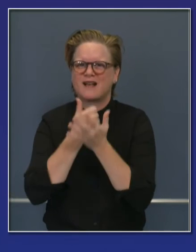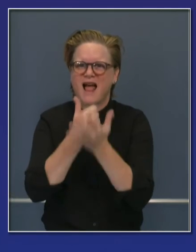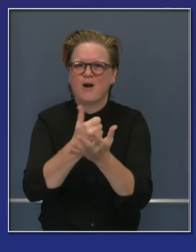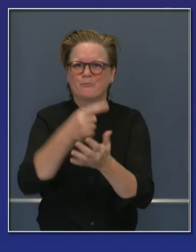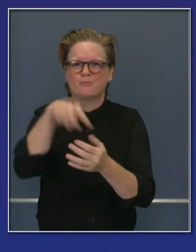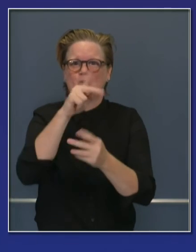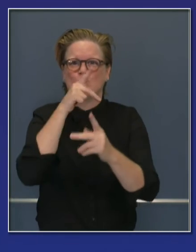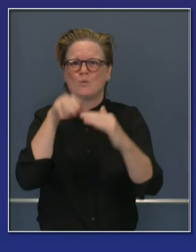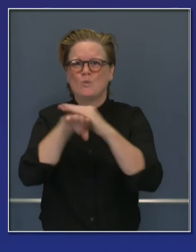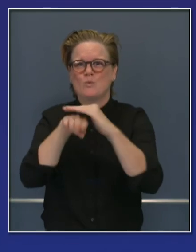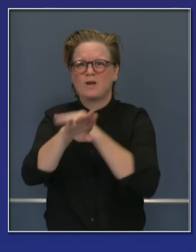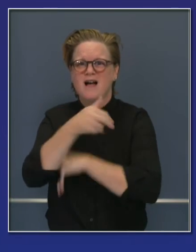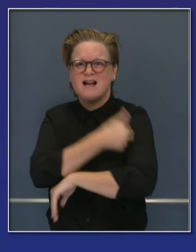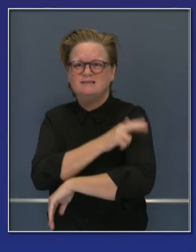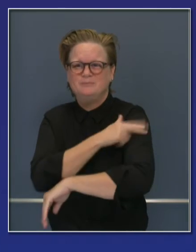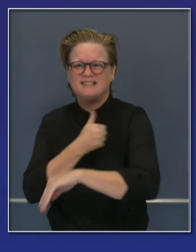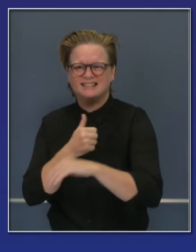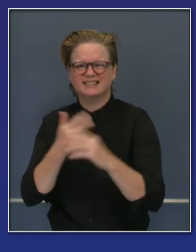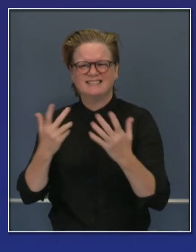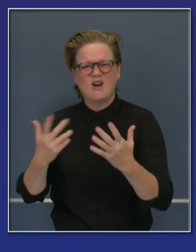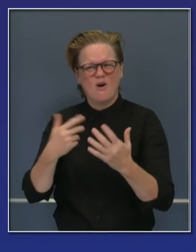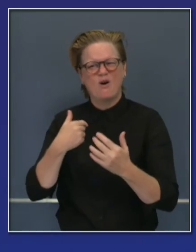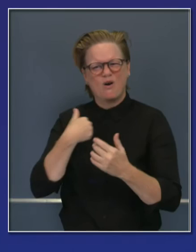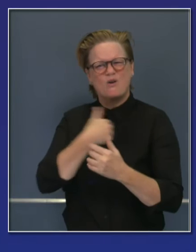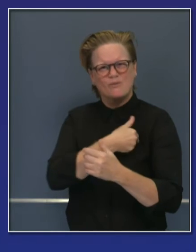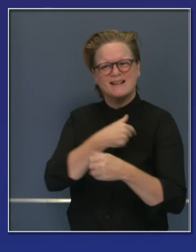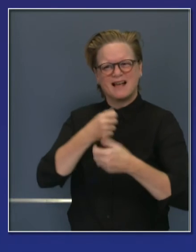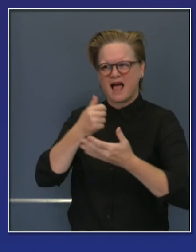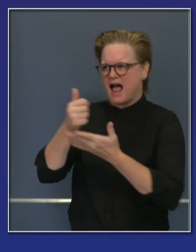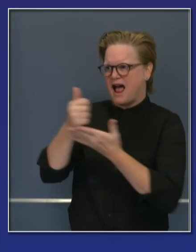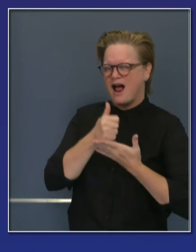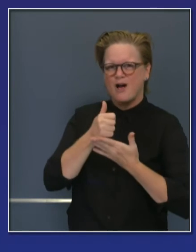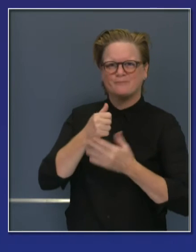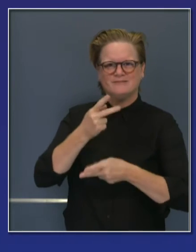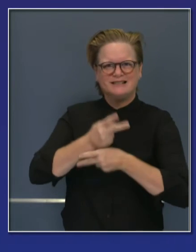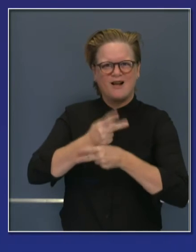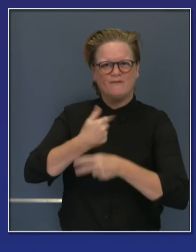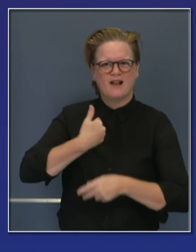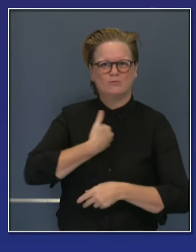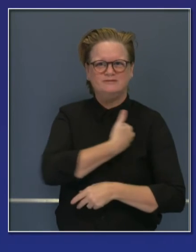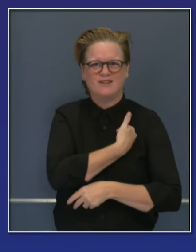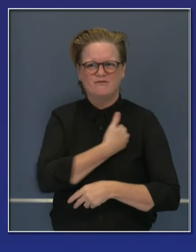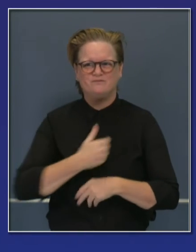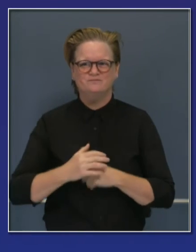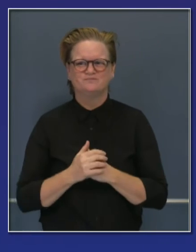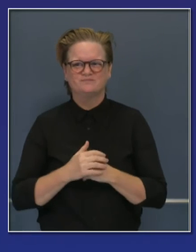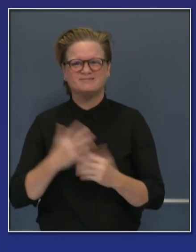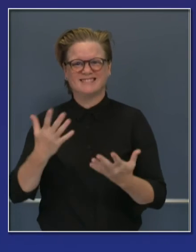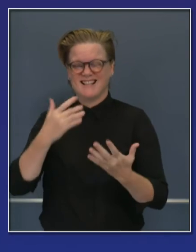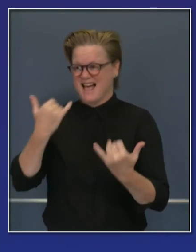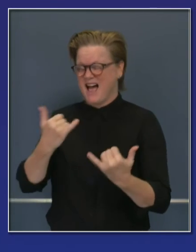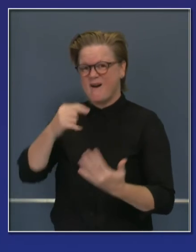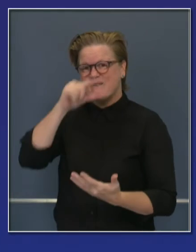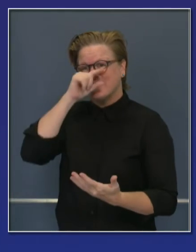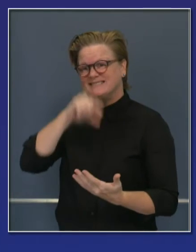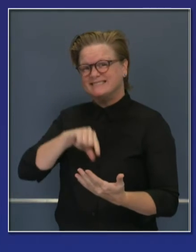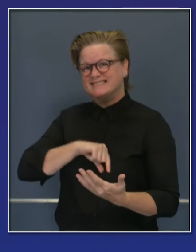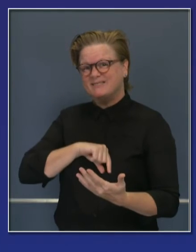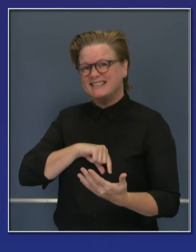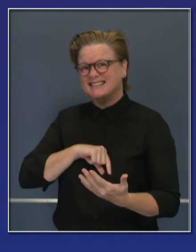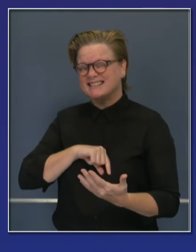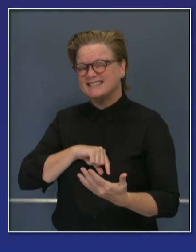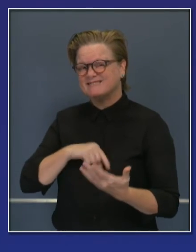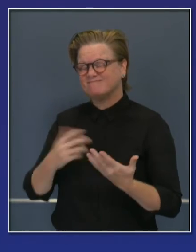holiday coming up, it's an important week to emphasize all of those protective factors. And the governor mentioned on an